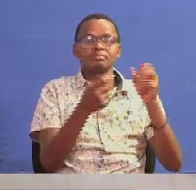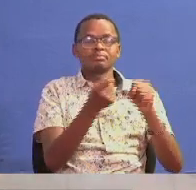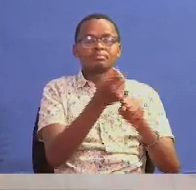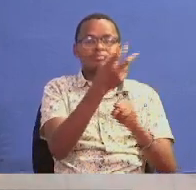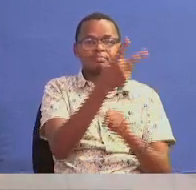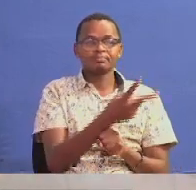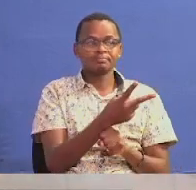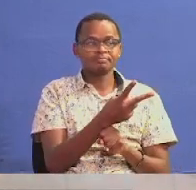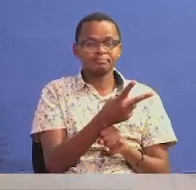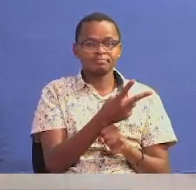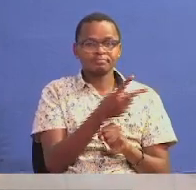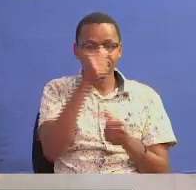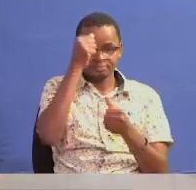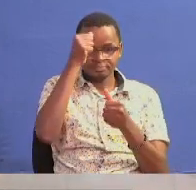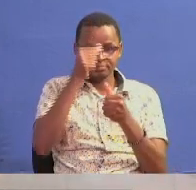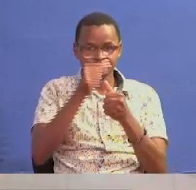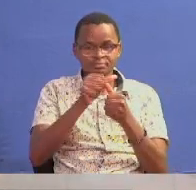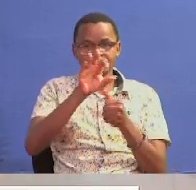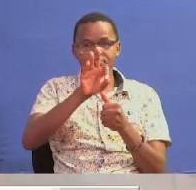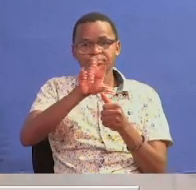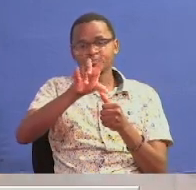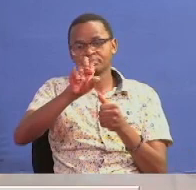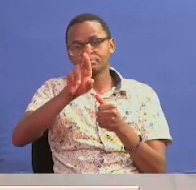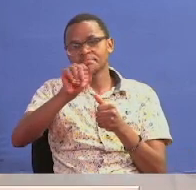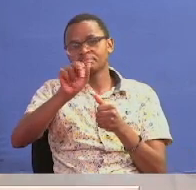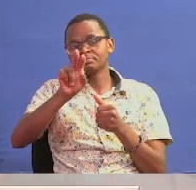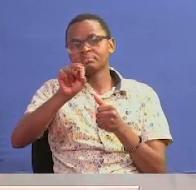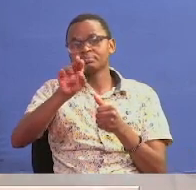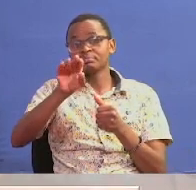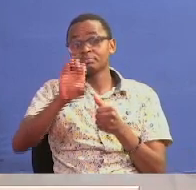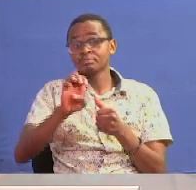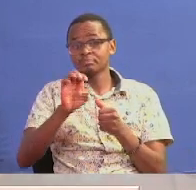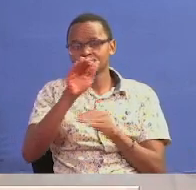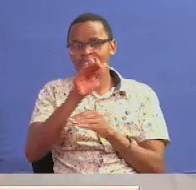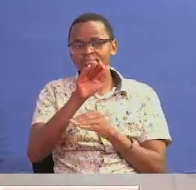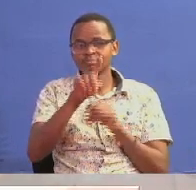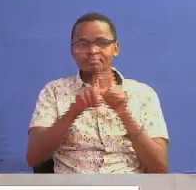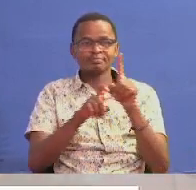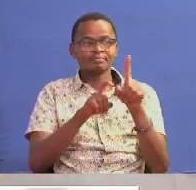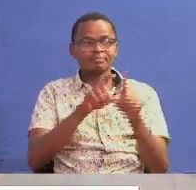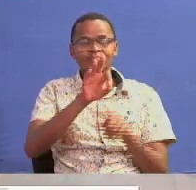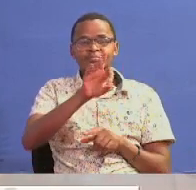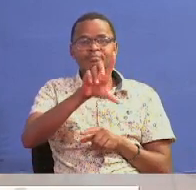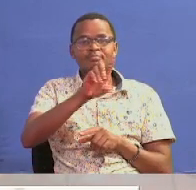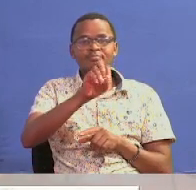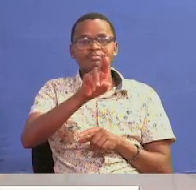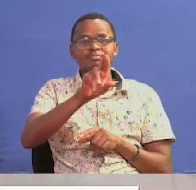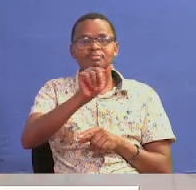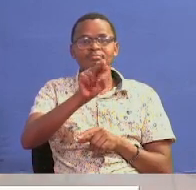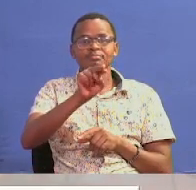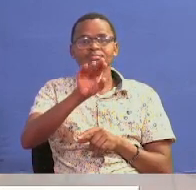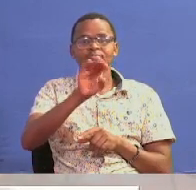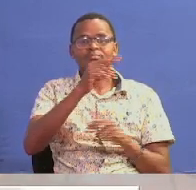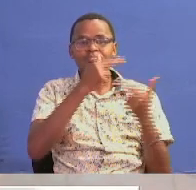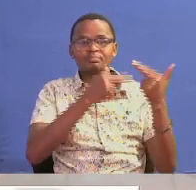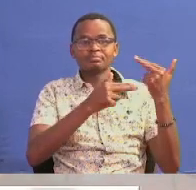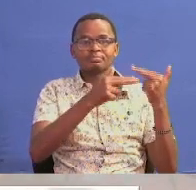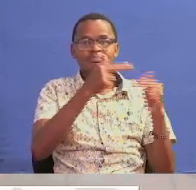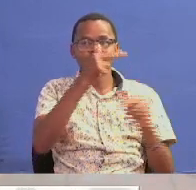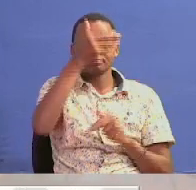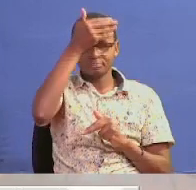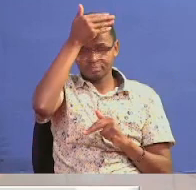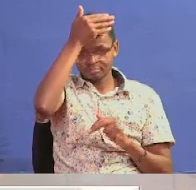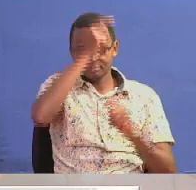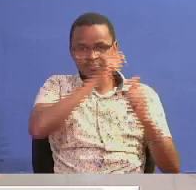the 12th, the anniversary of Florence Nightingale's birth. You may be asking, who is Florence Nightingale? The history of